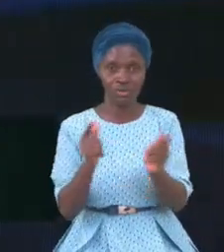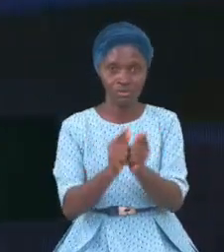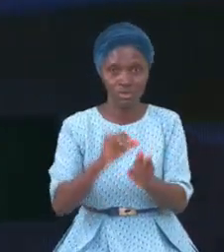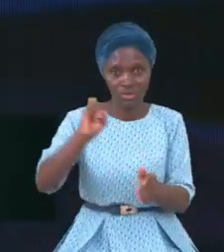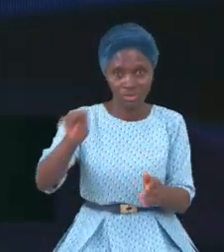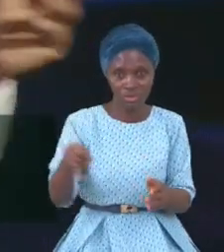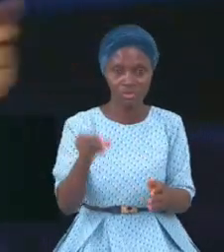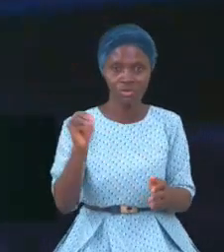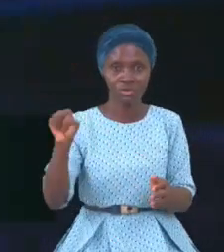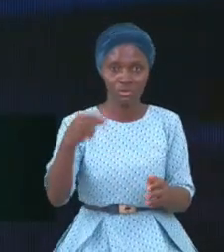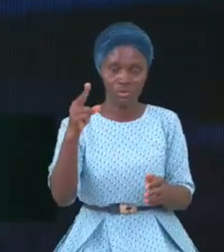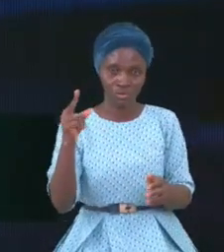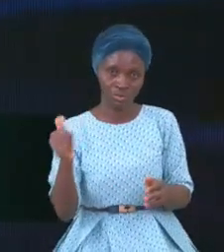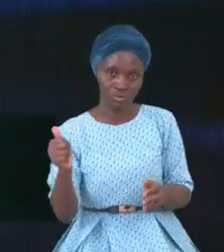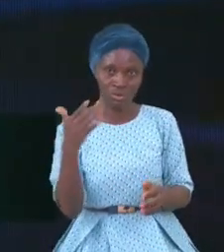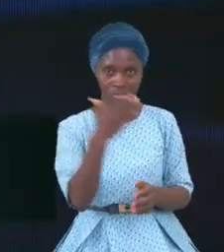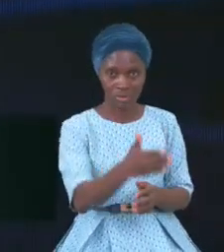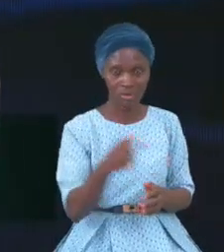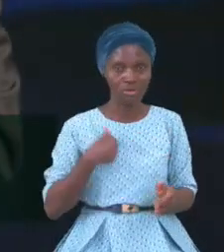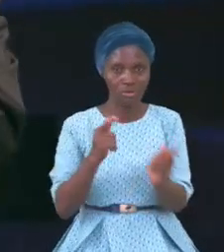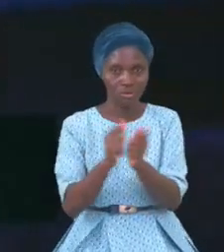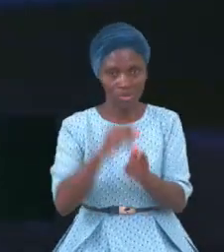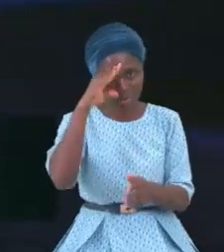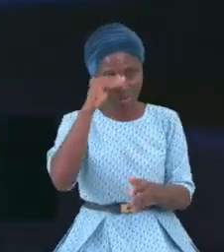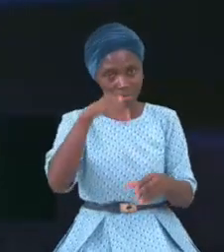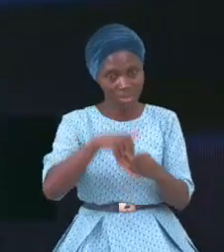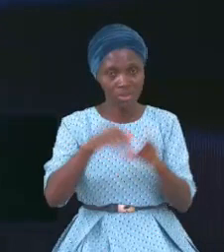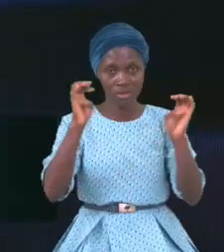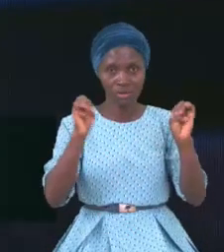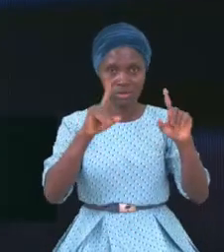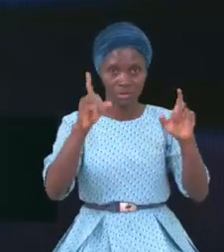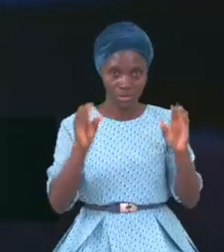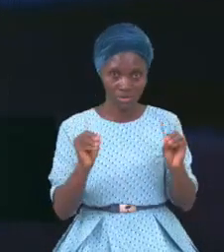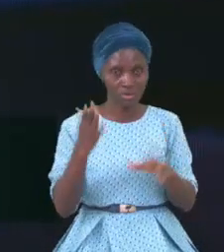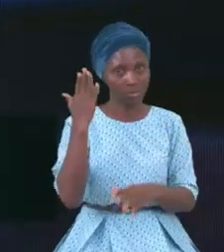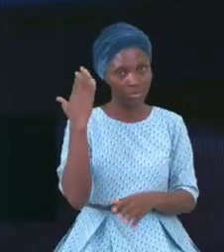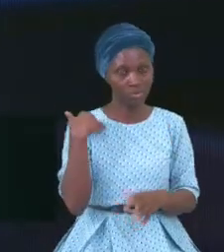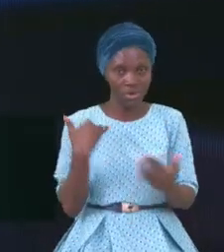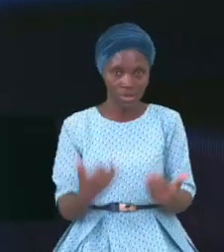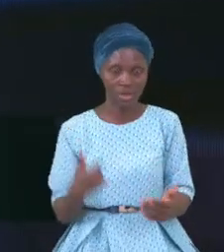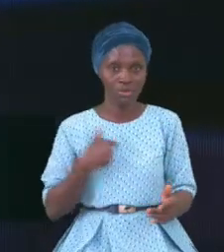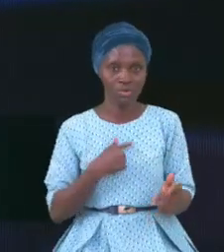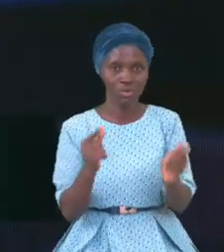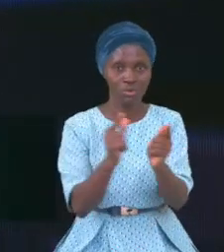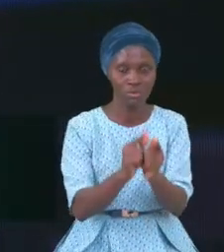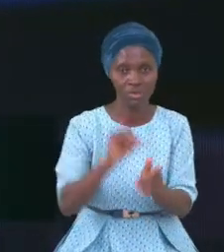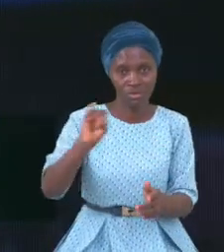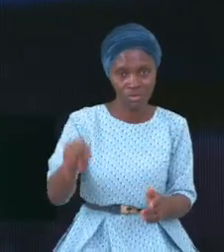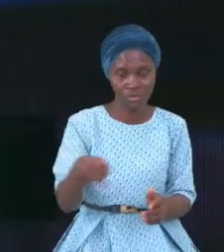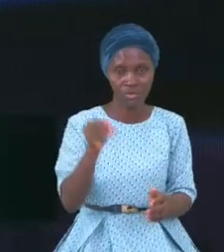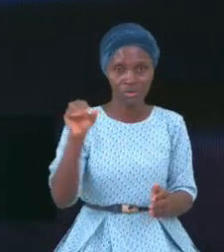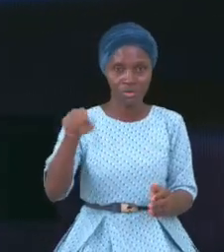Exodus before. Exodus, that's chapter 17. But now we meet Joshua, and he describes his